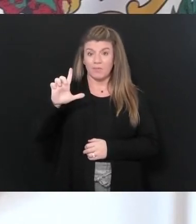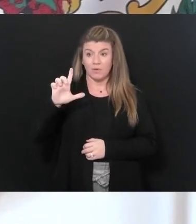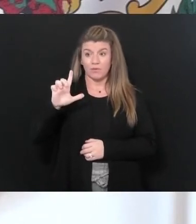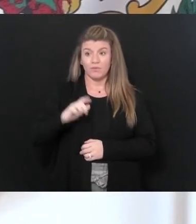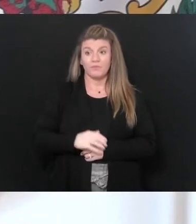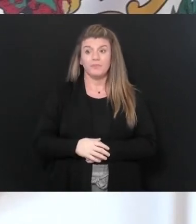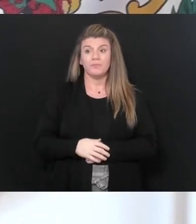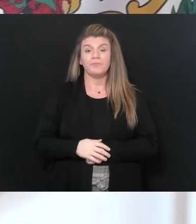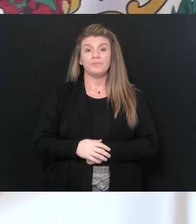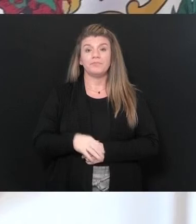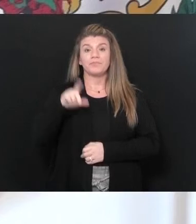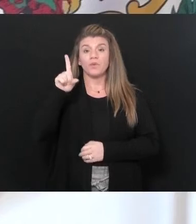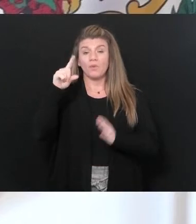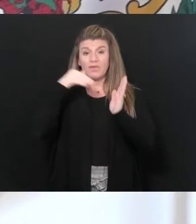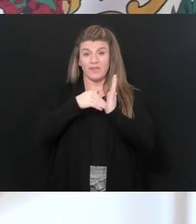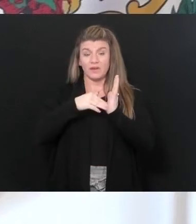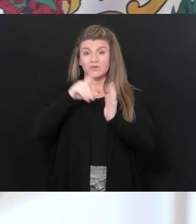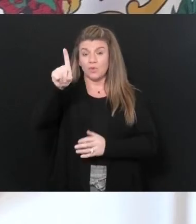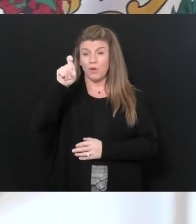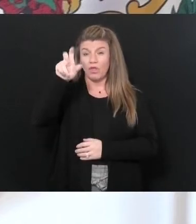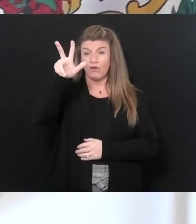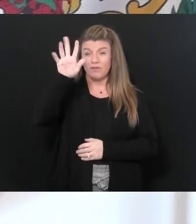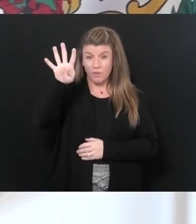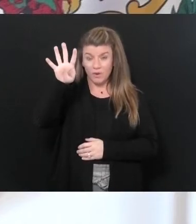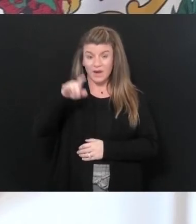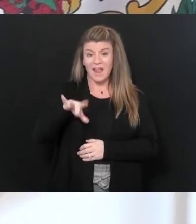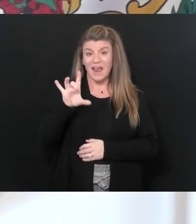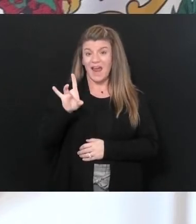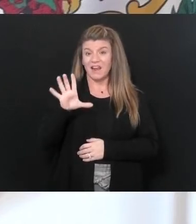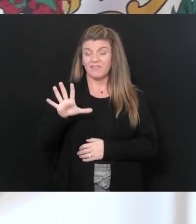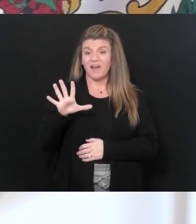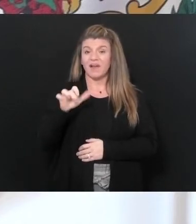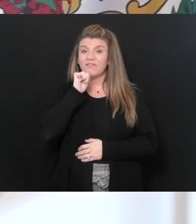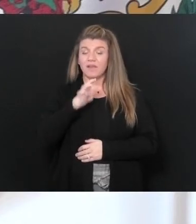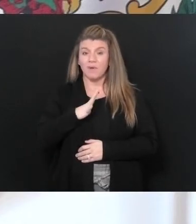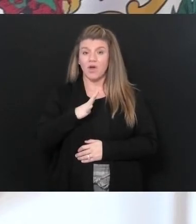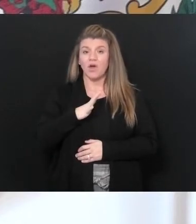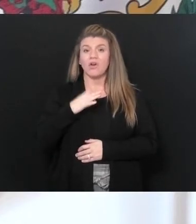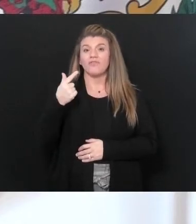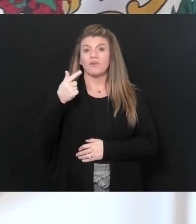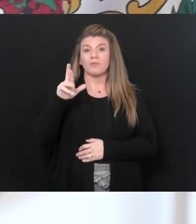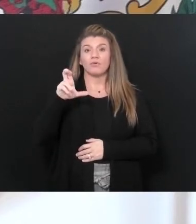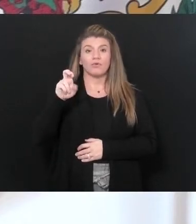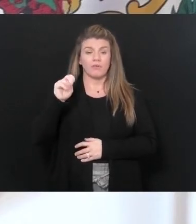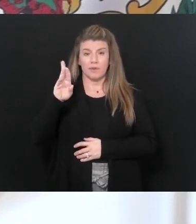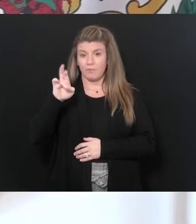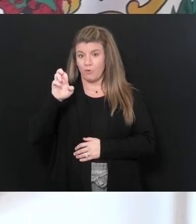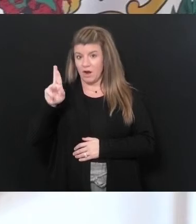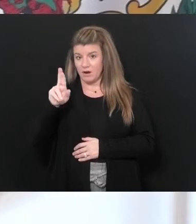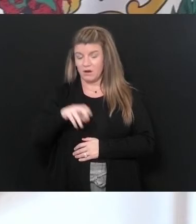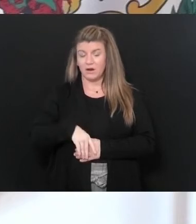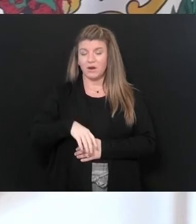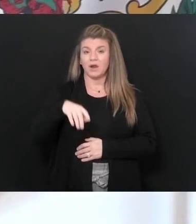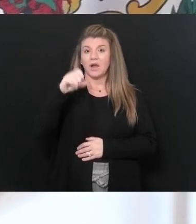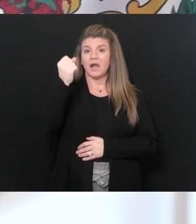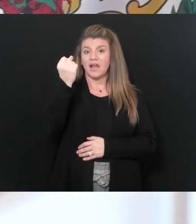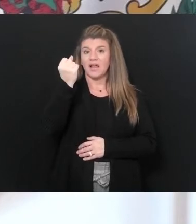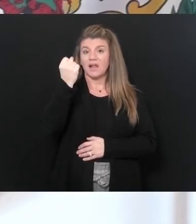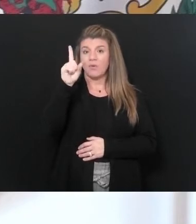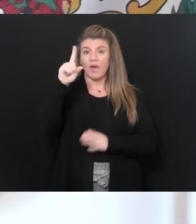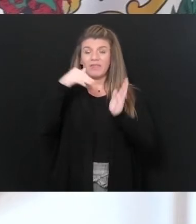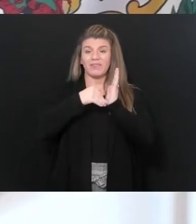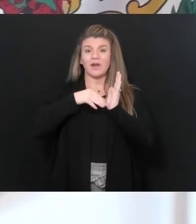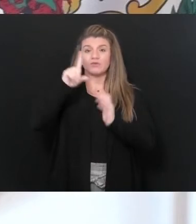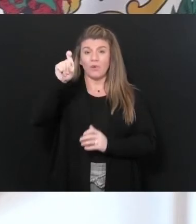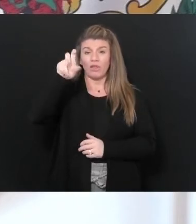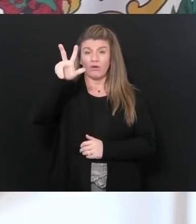County. Our 1134th death, an 85-year-old female from Greenbrier County. Our